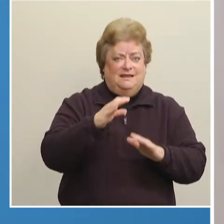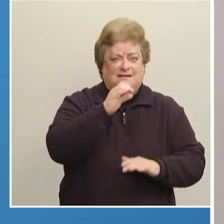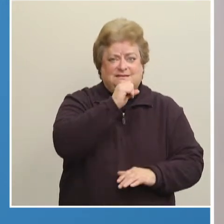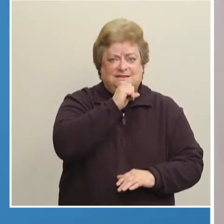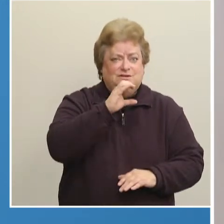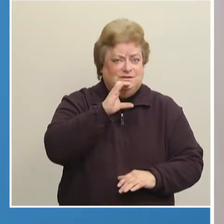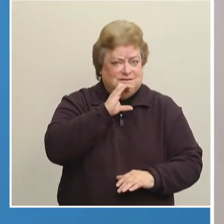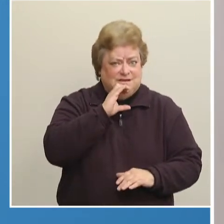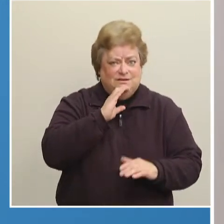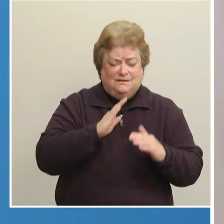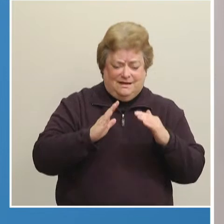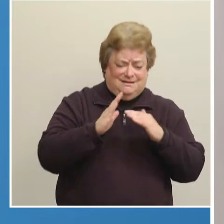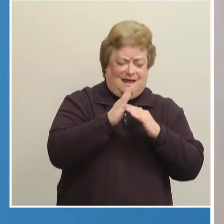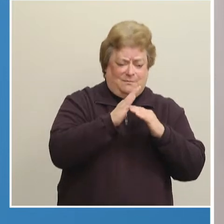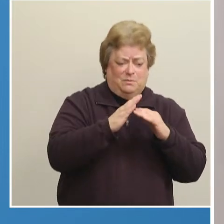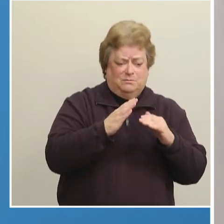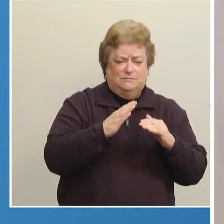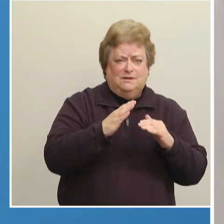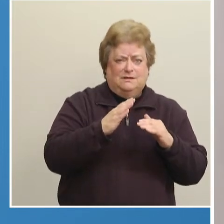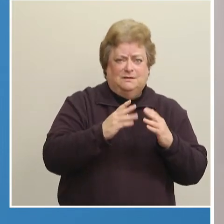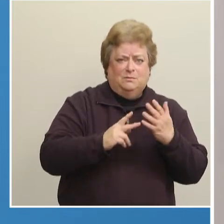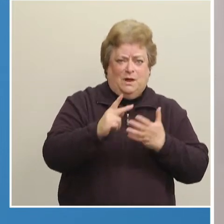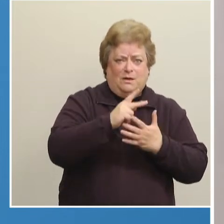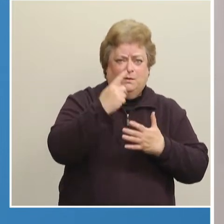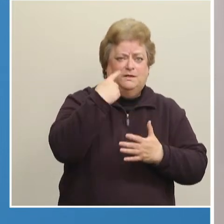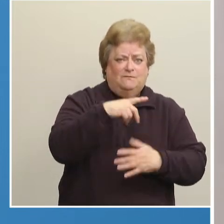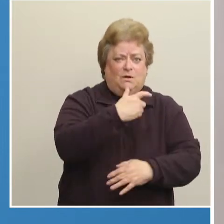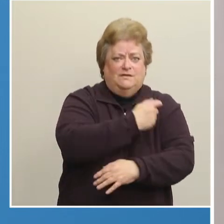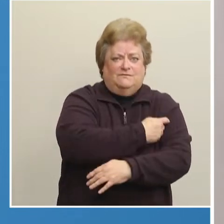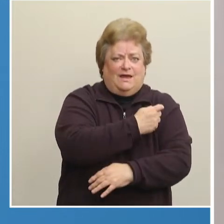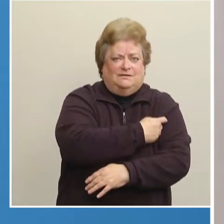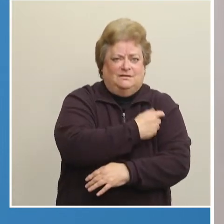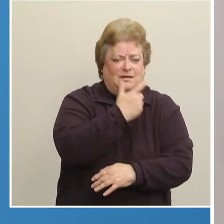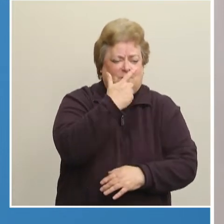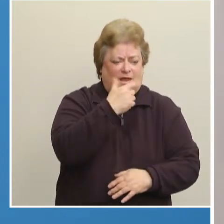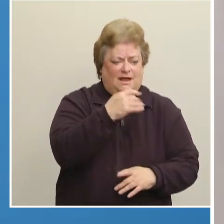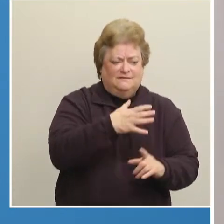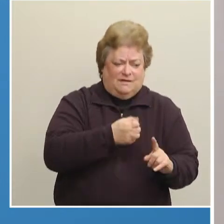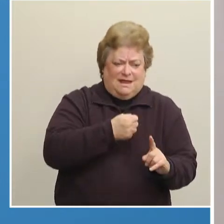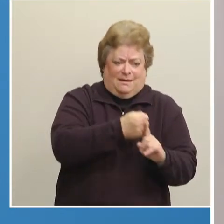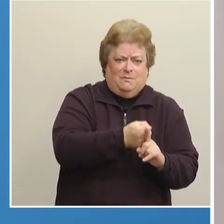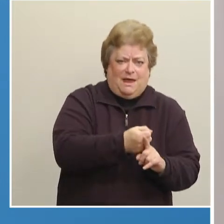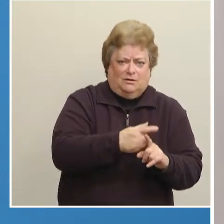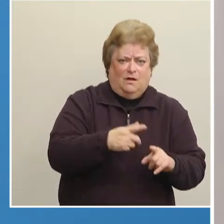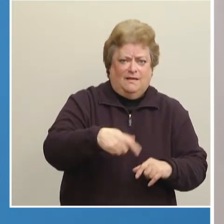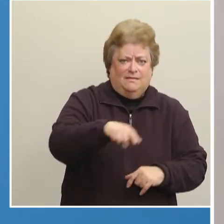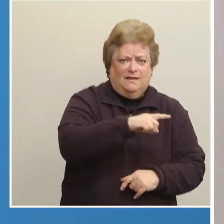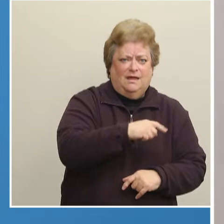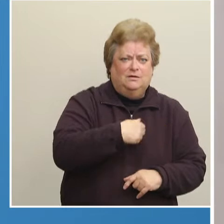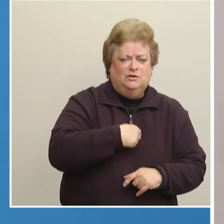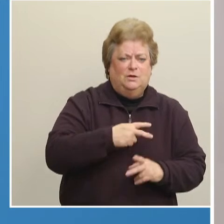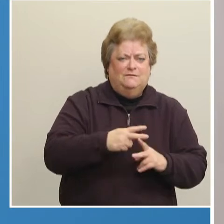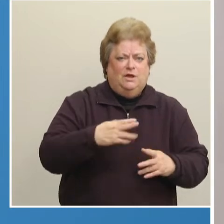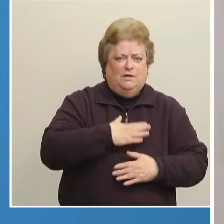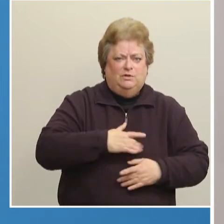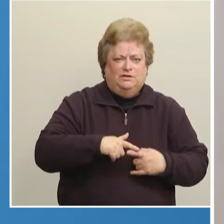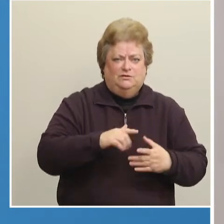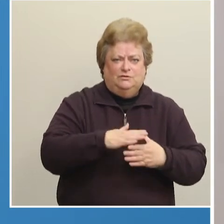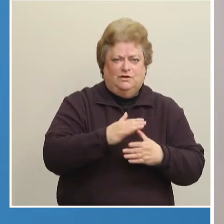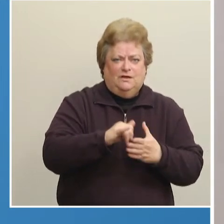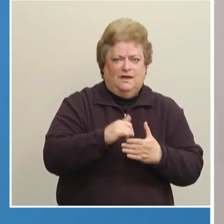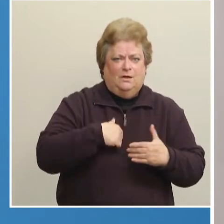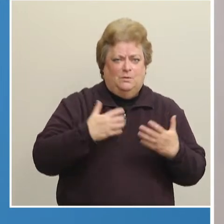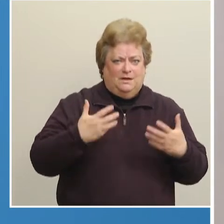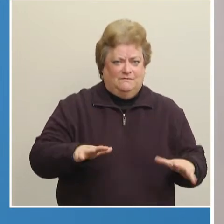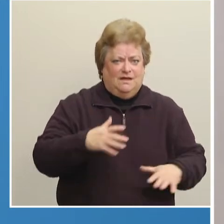for vaccinations given their relative vulnerability to the virus and its most severe impacts. So we are also very pleased to share that we have